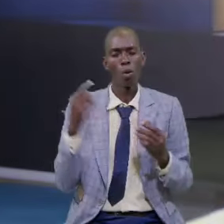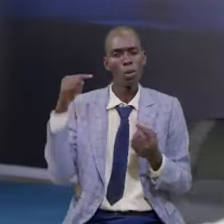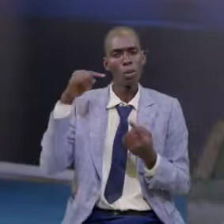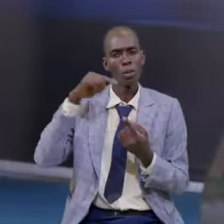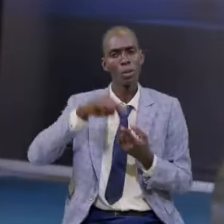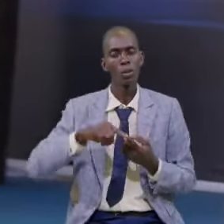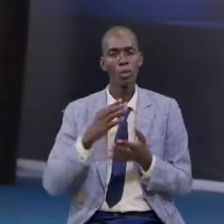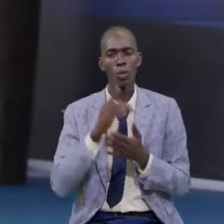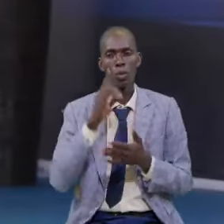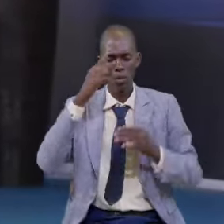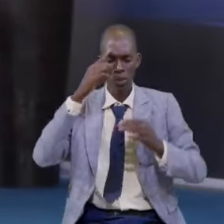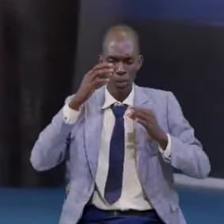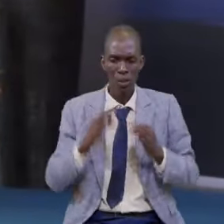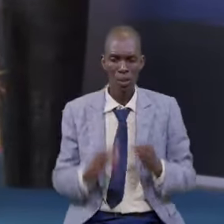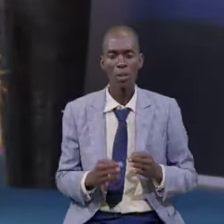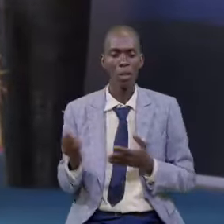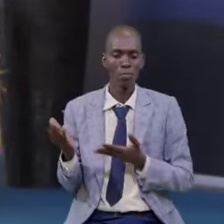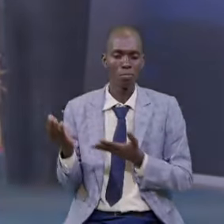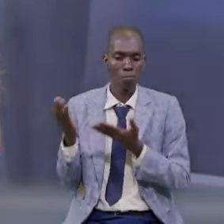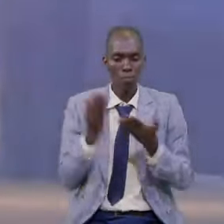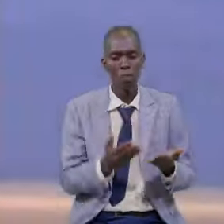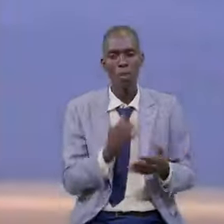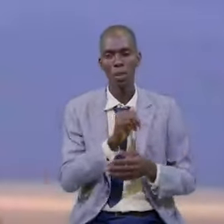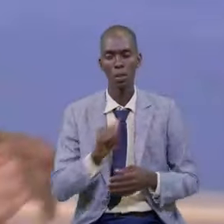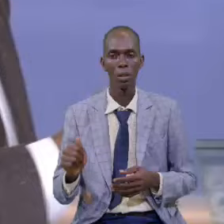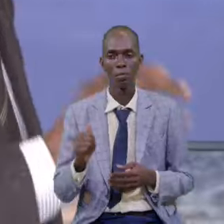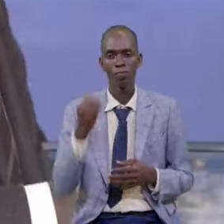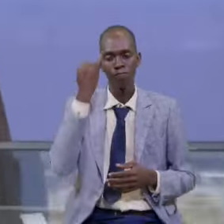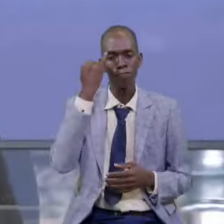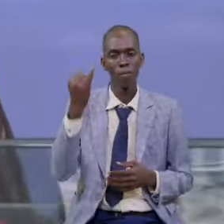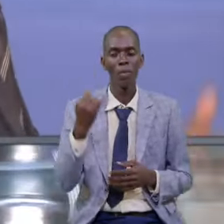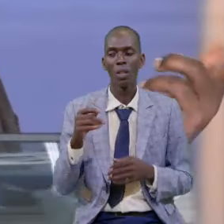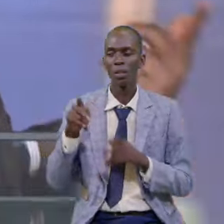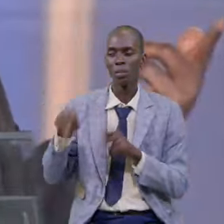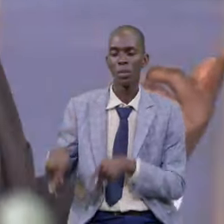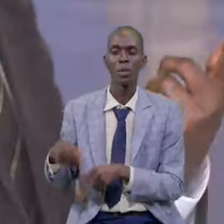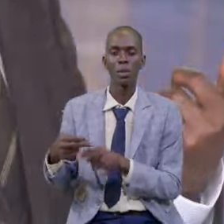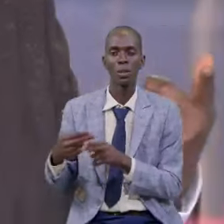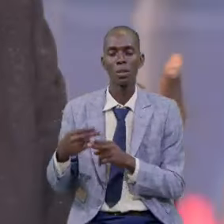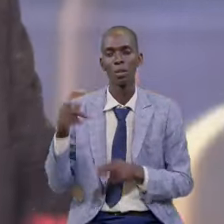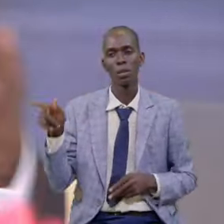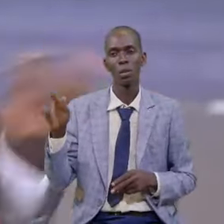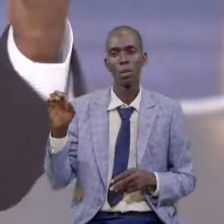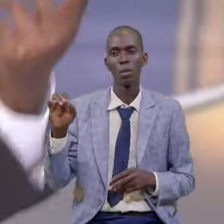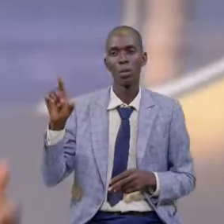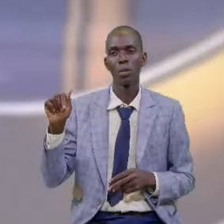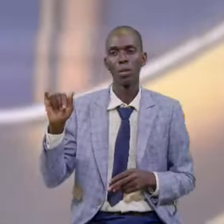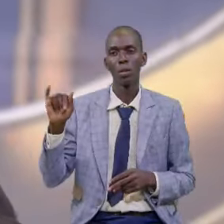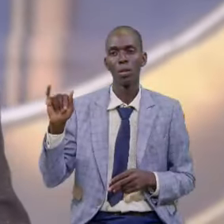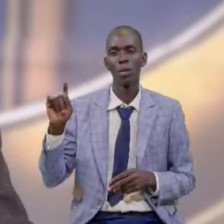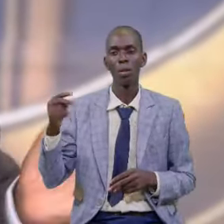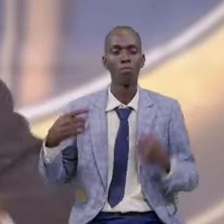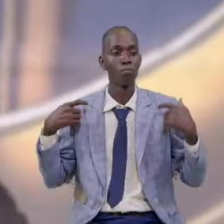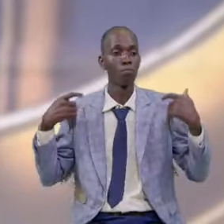Philistines. His name is Goliath. And he told the people, give me a man, just a